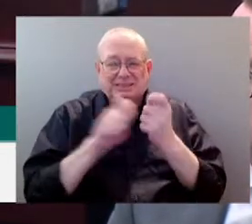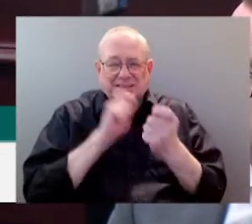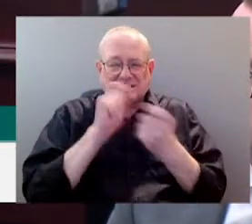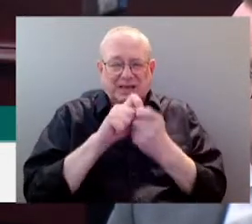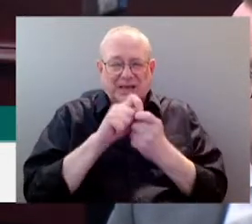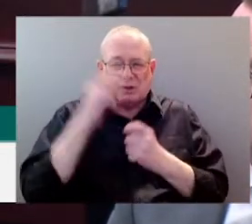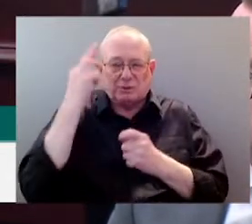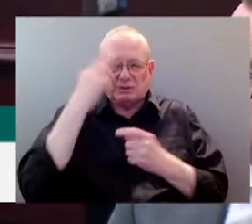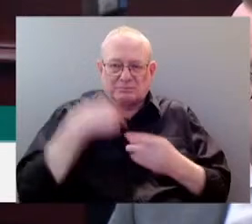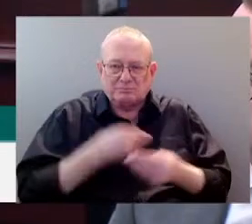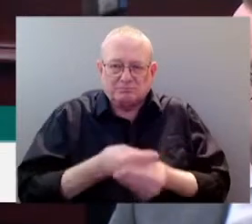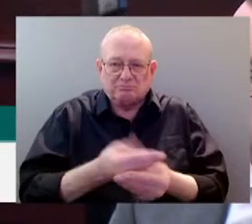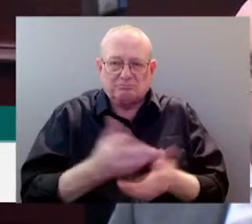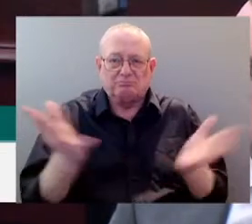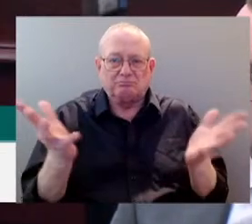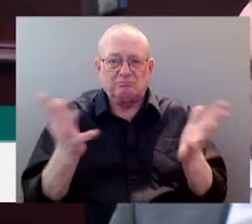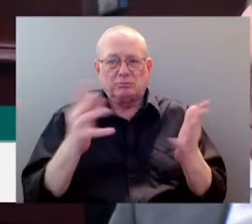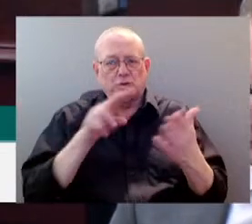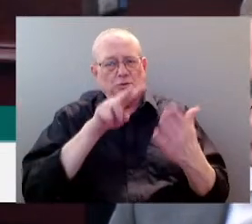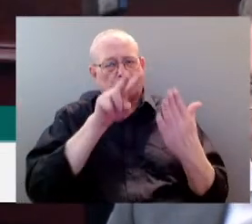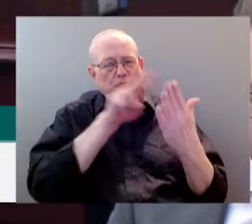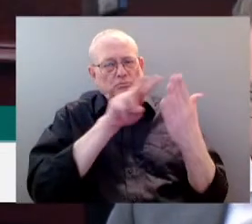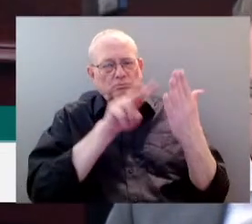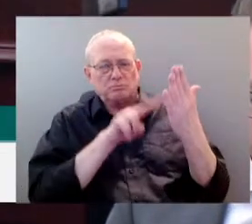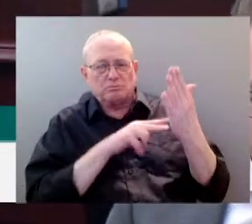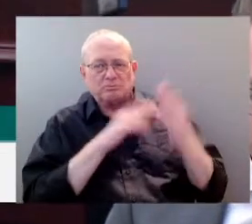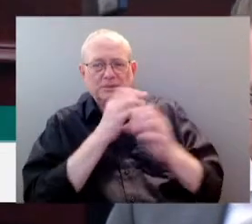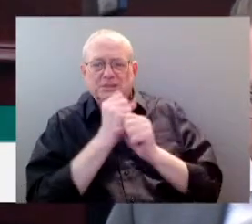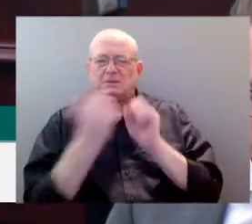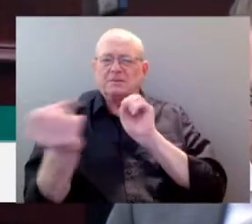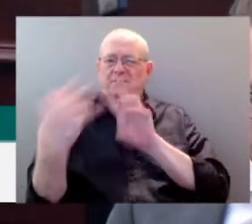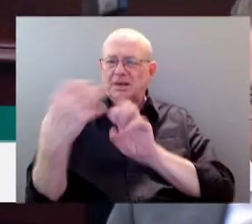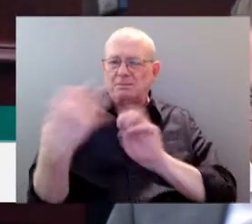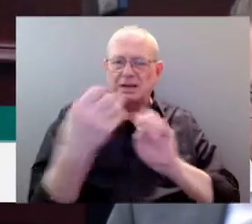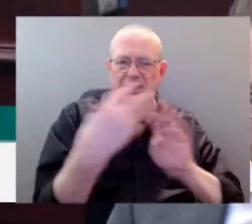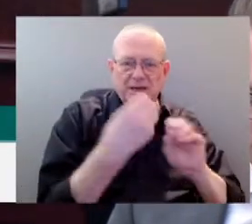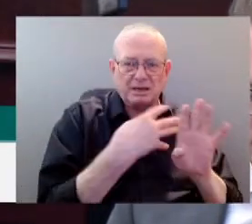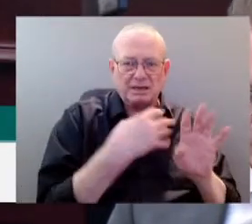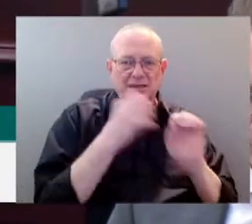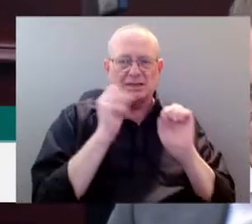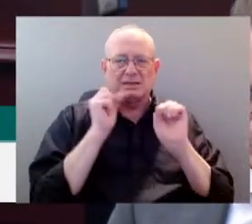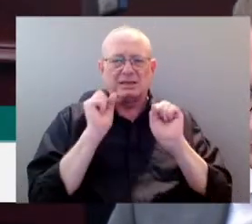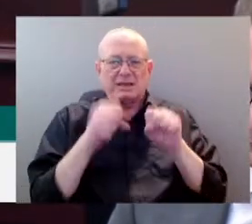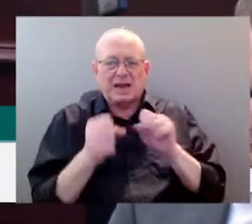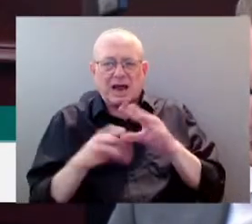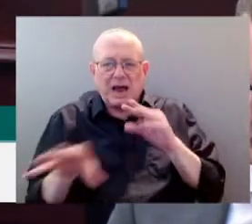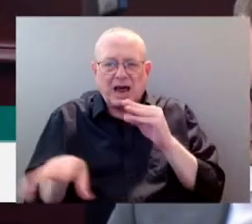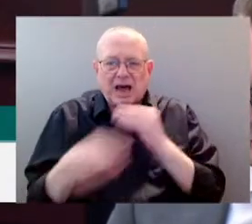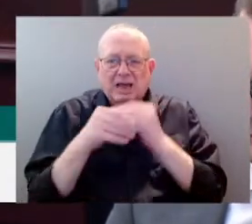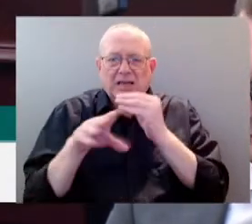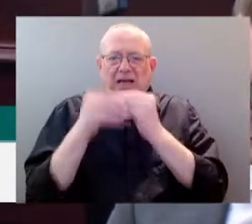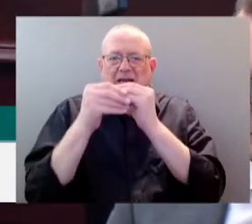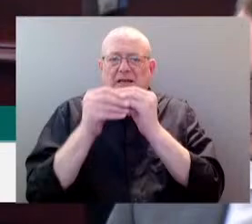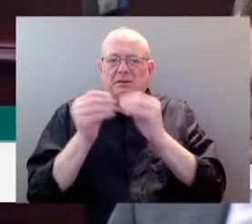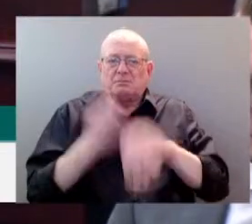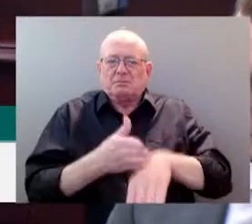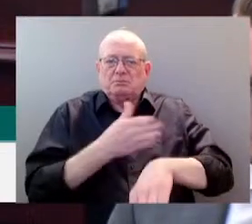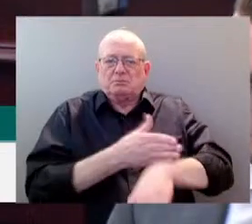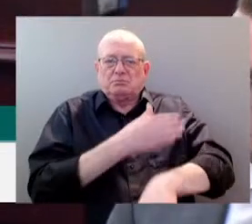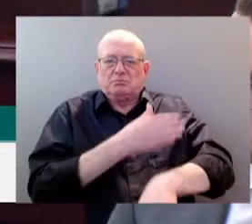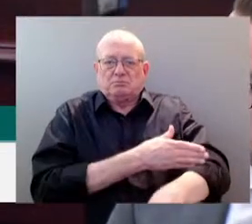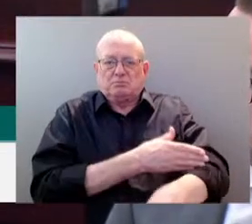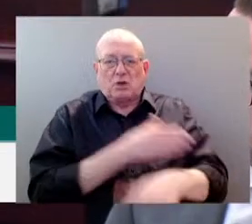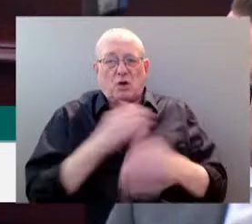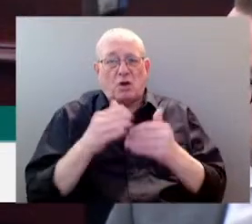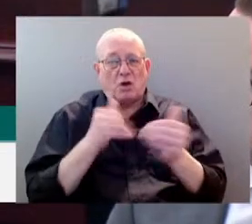to receive their feedback so that we can further strengthen it to date almost 8,000 submissions have been received and we're very excited to